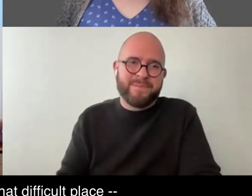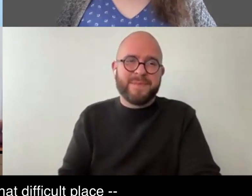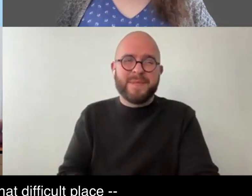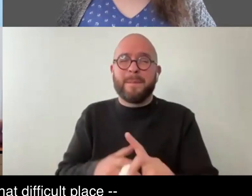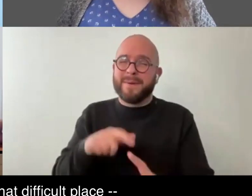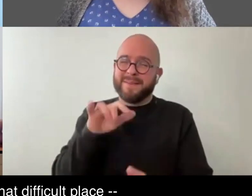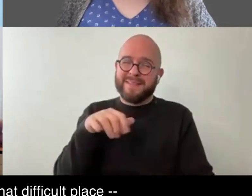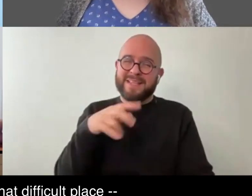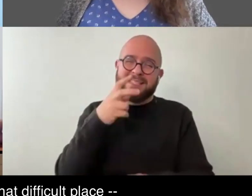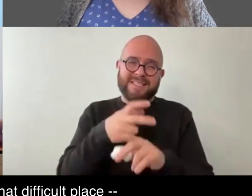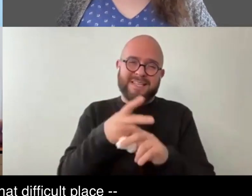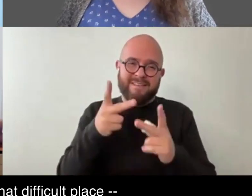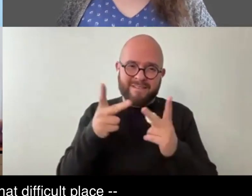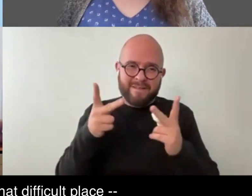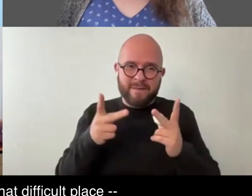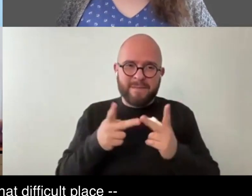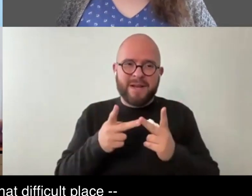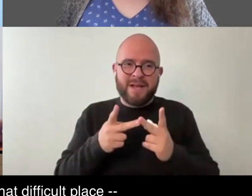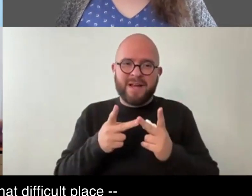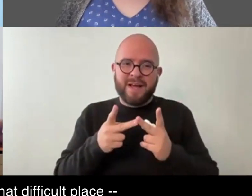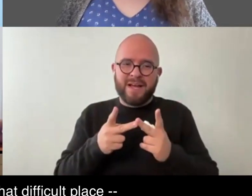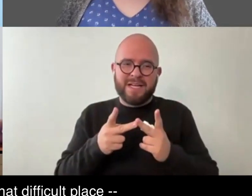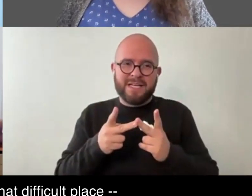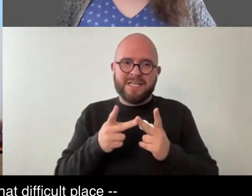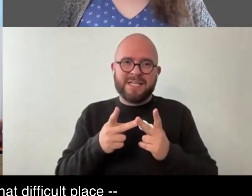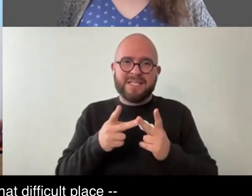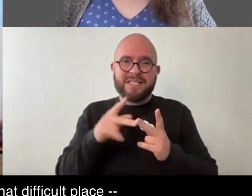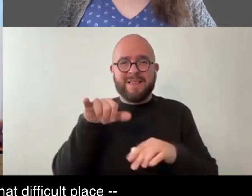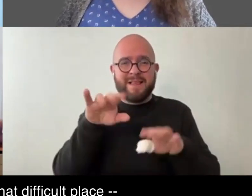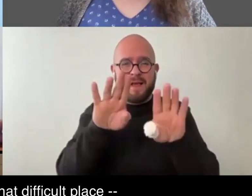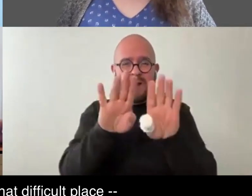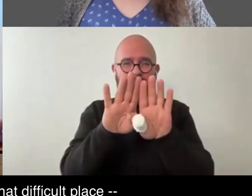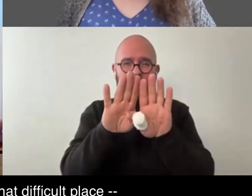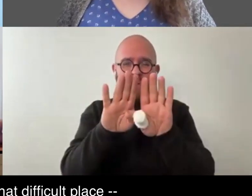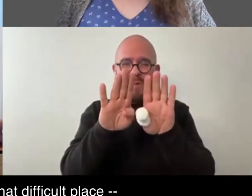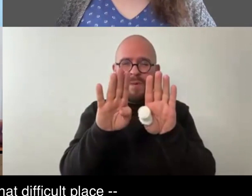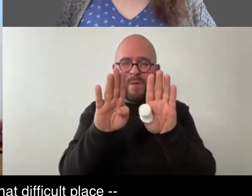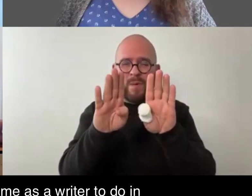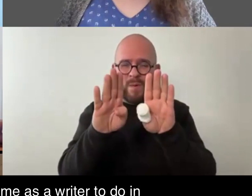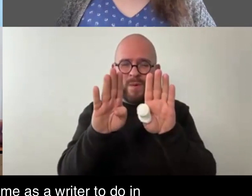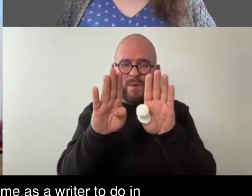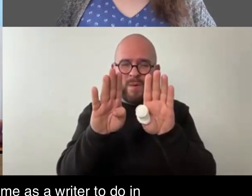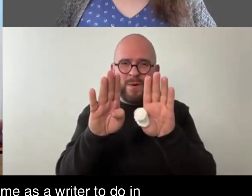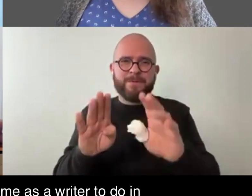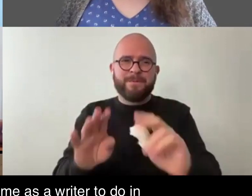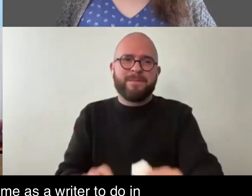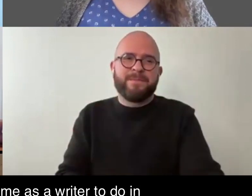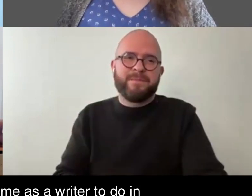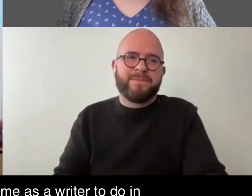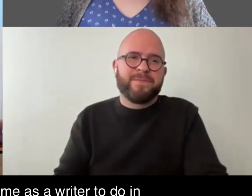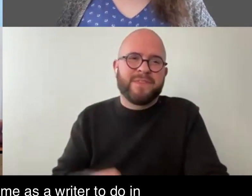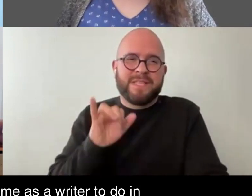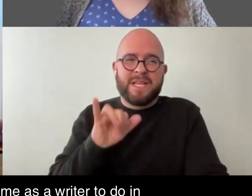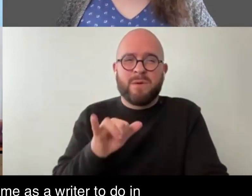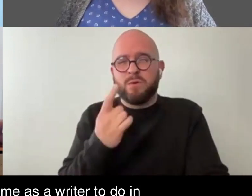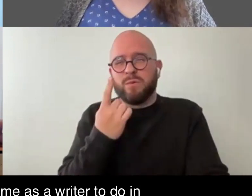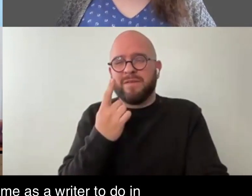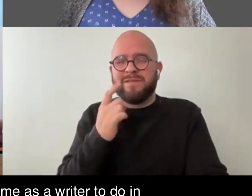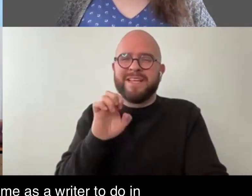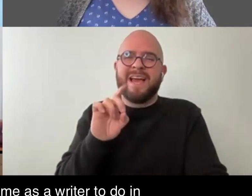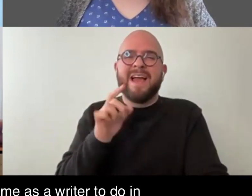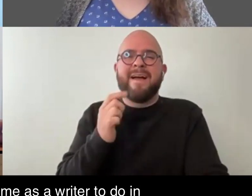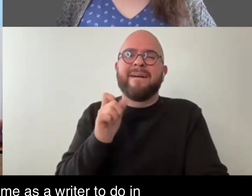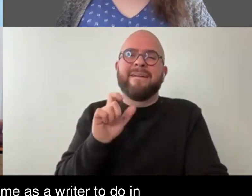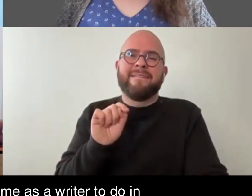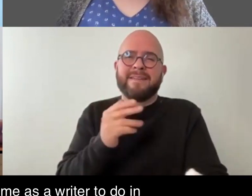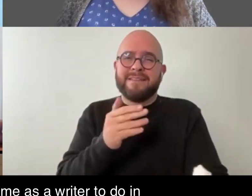that saying, like, that cracking open of the door, was one of the edgiest things for me